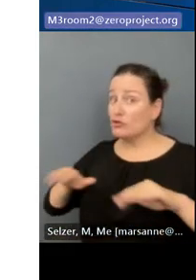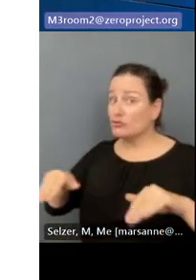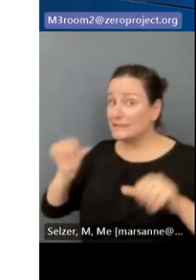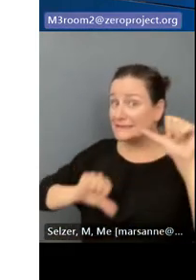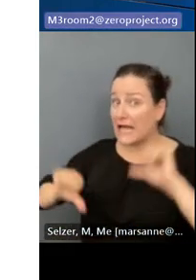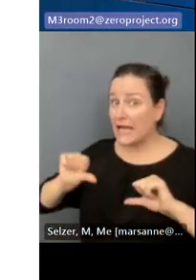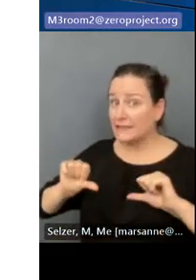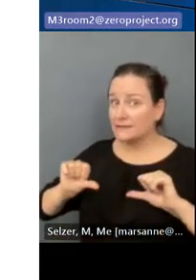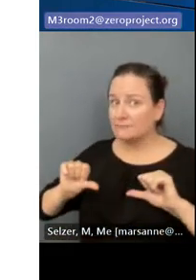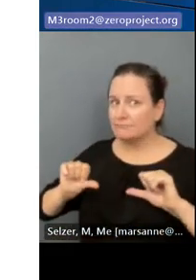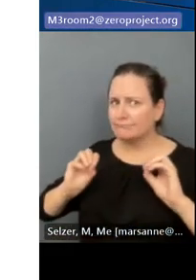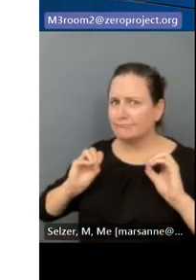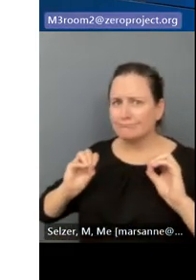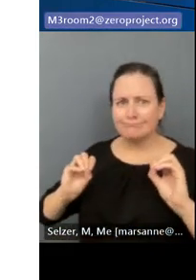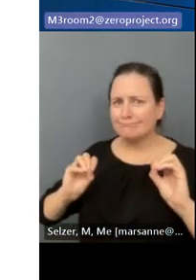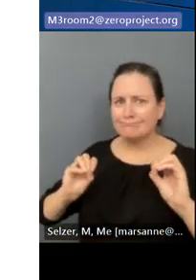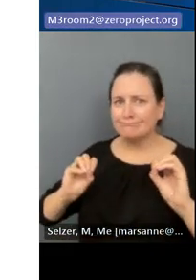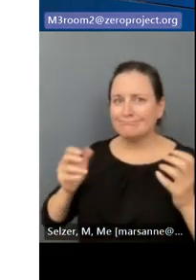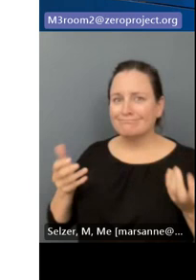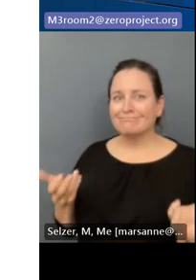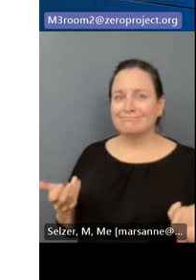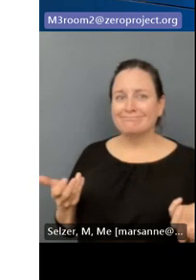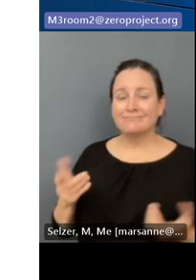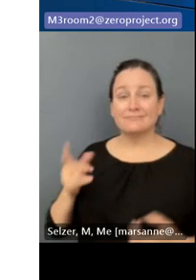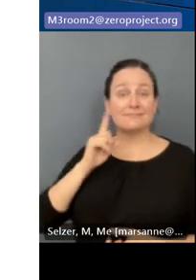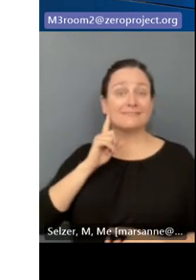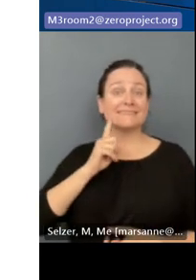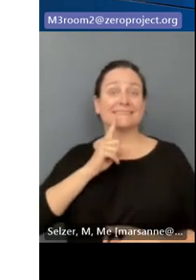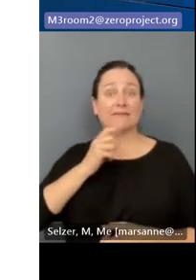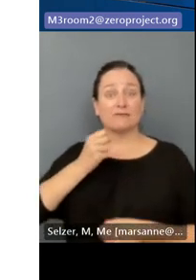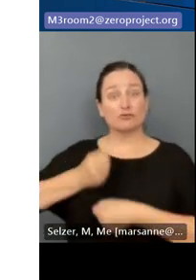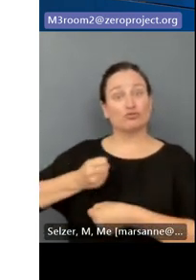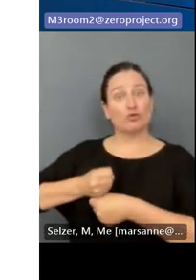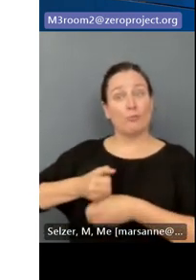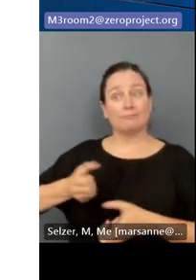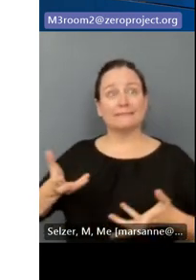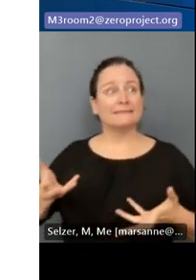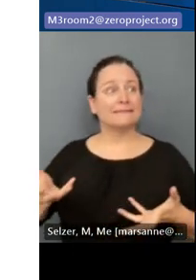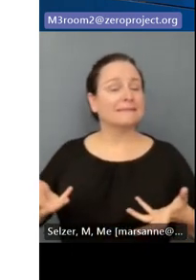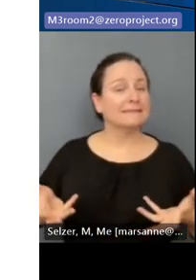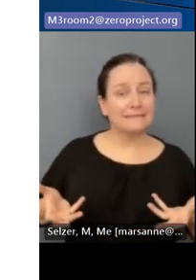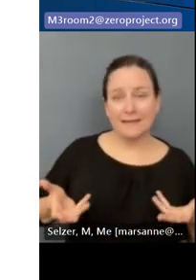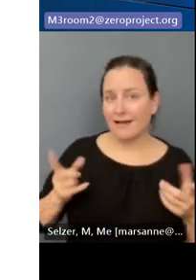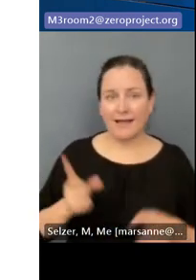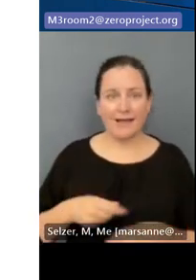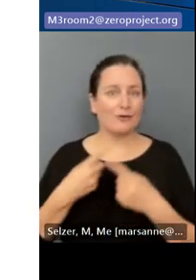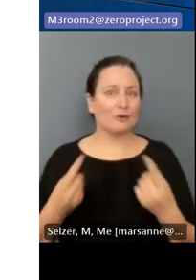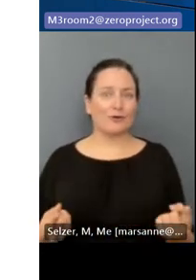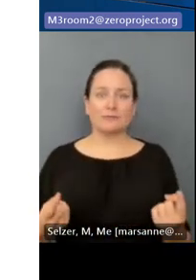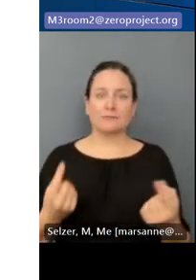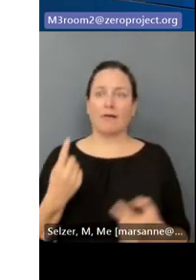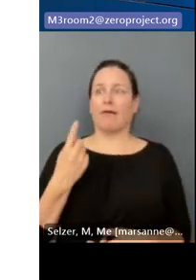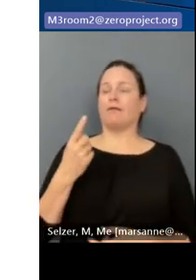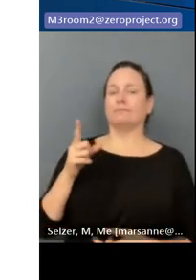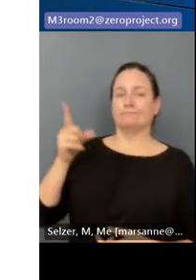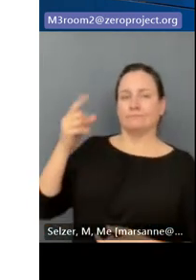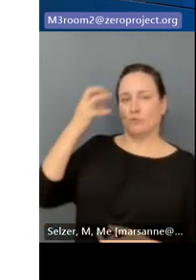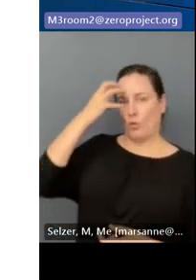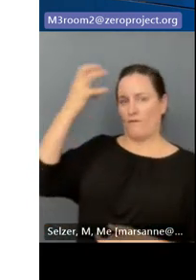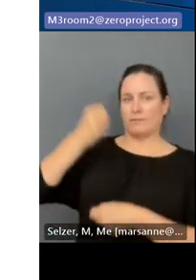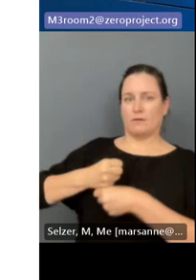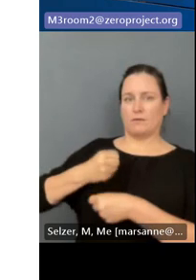No wonders jobs for the deaf remain unfilled, including the reserved ones in the government sector, and